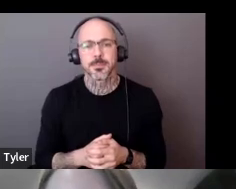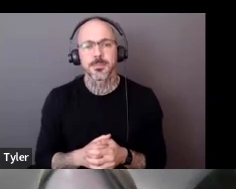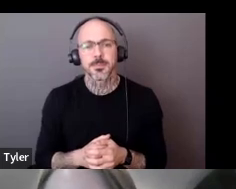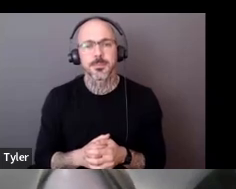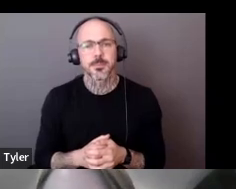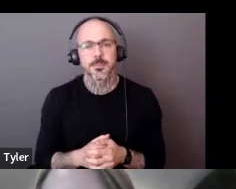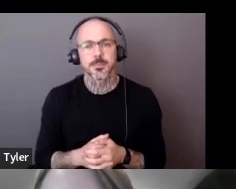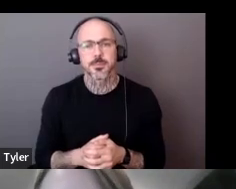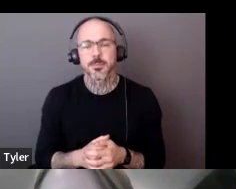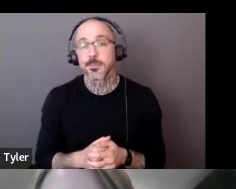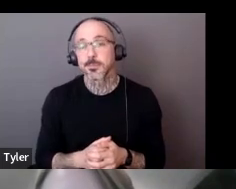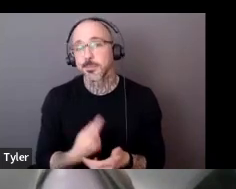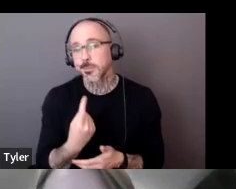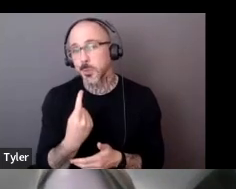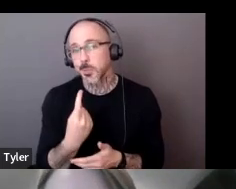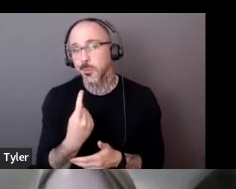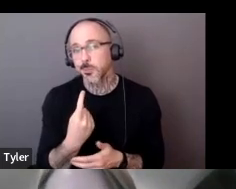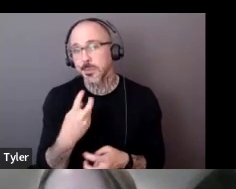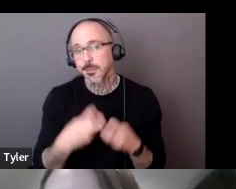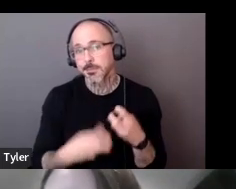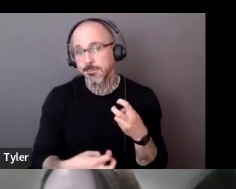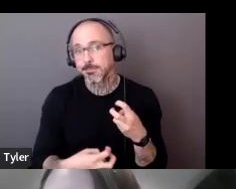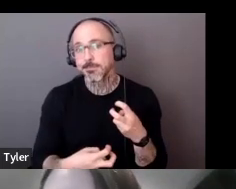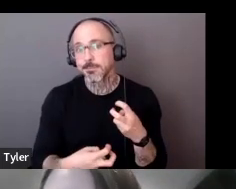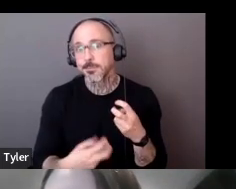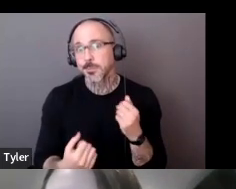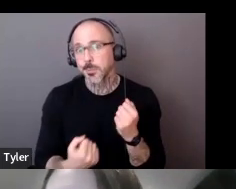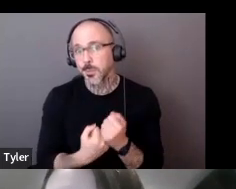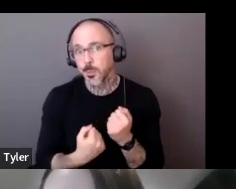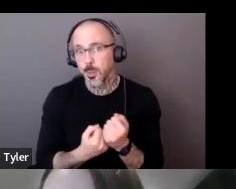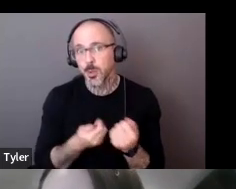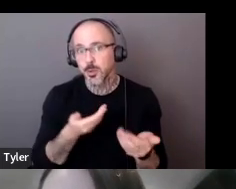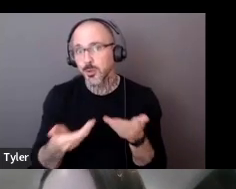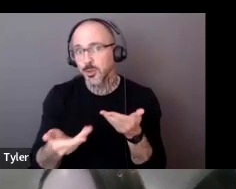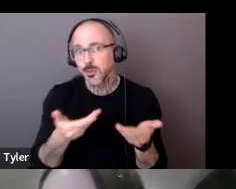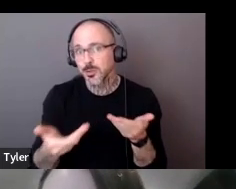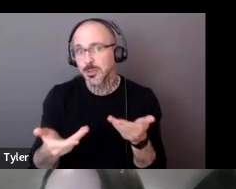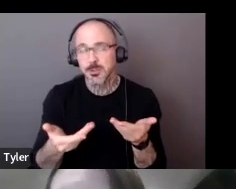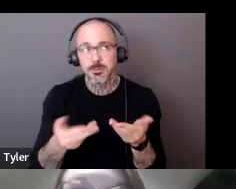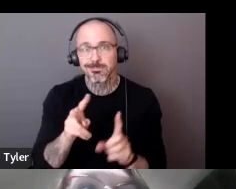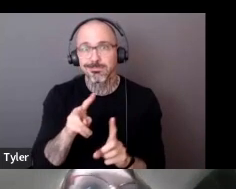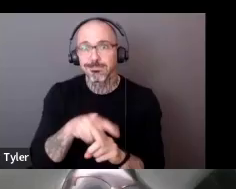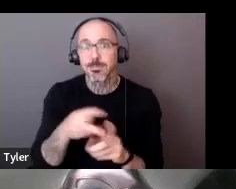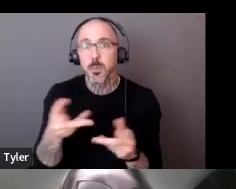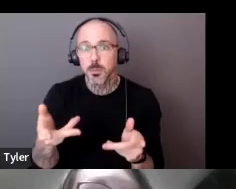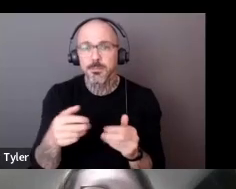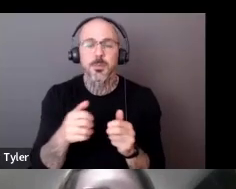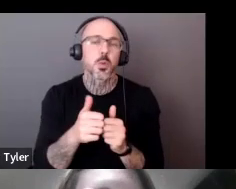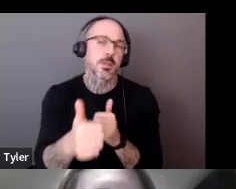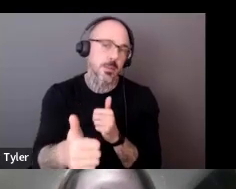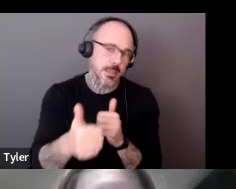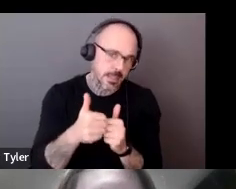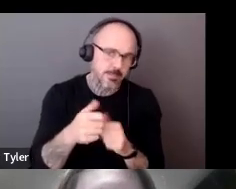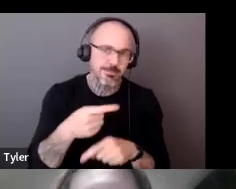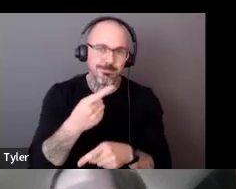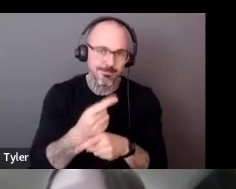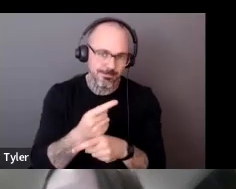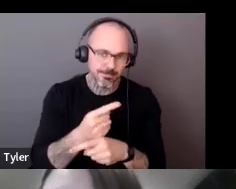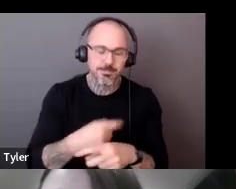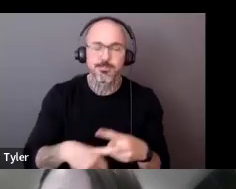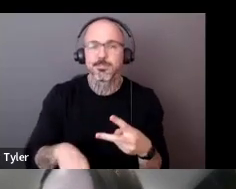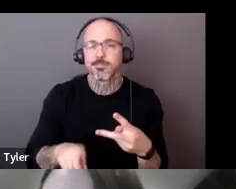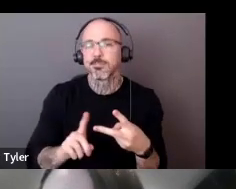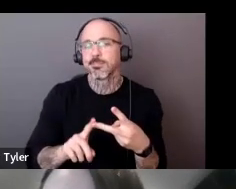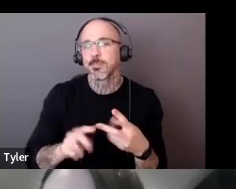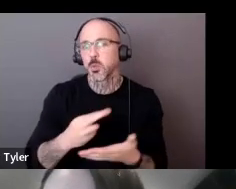can make it hard for people with disabilities to get supports and services is definitely transportation, definitely, not knowing